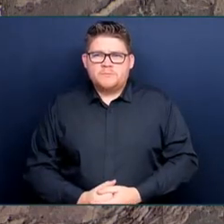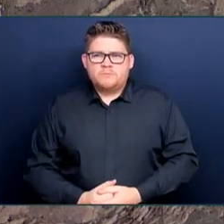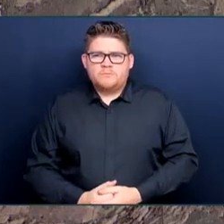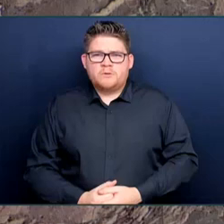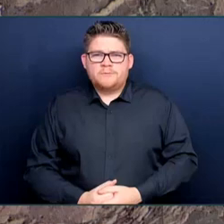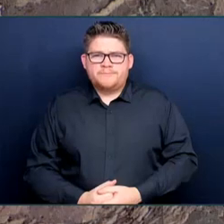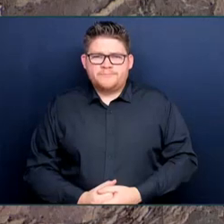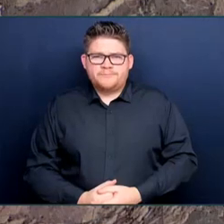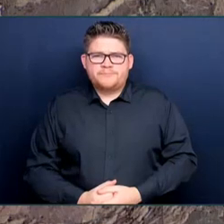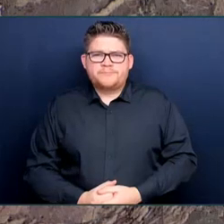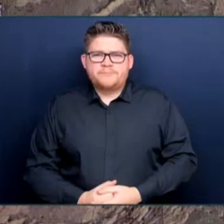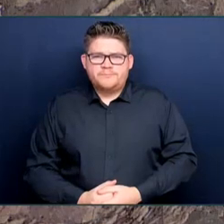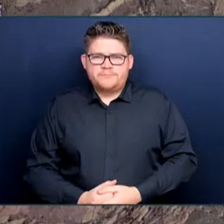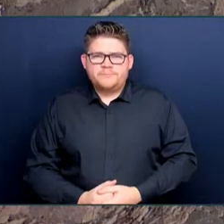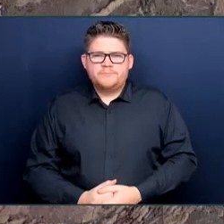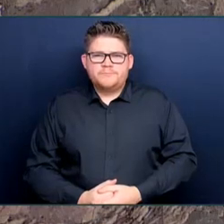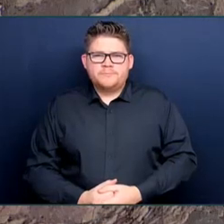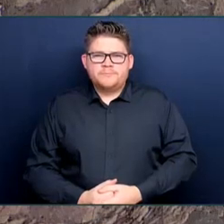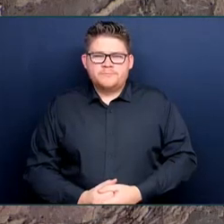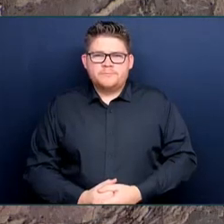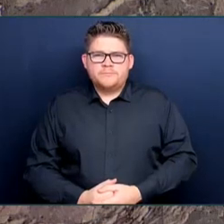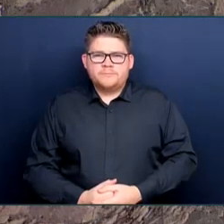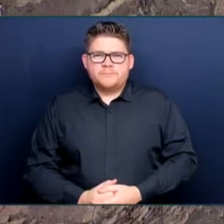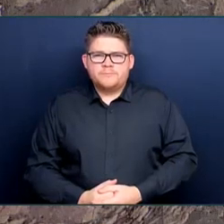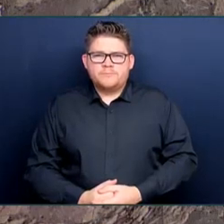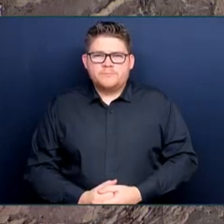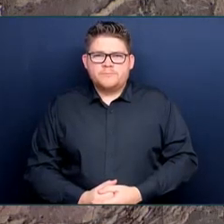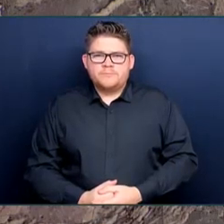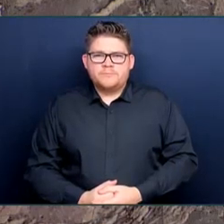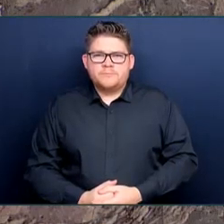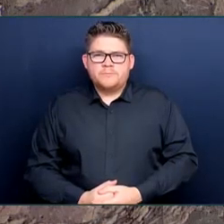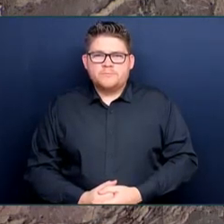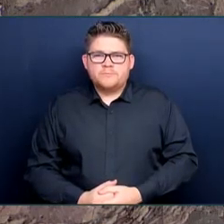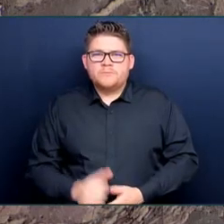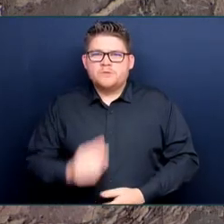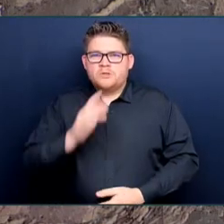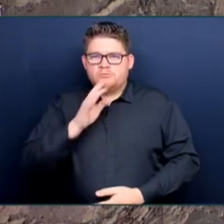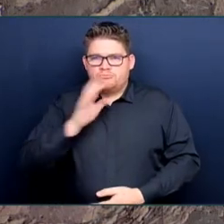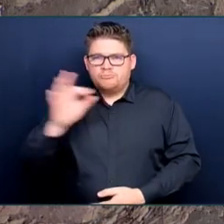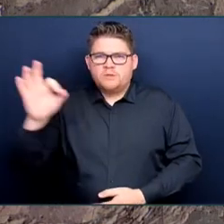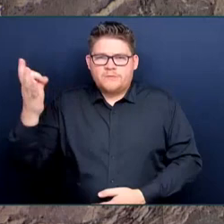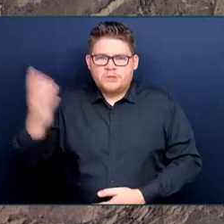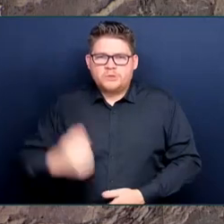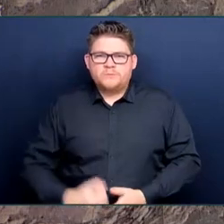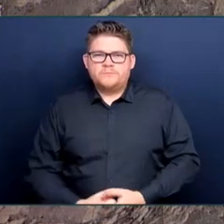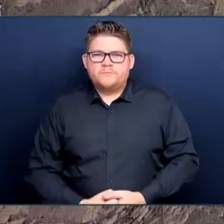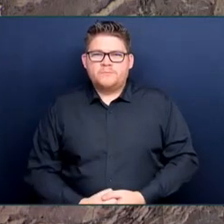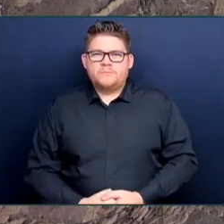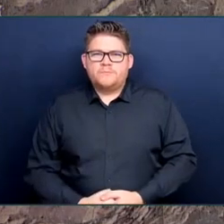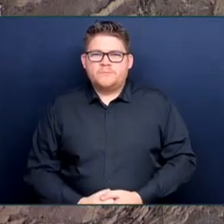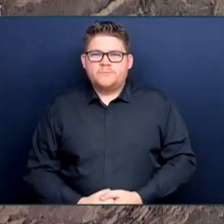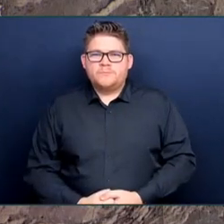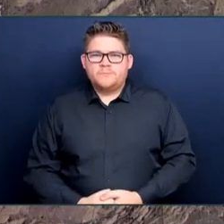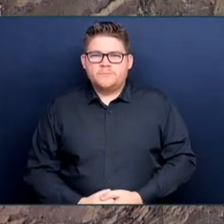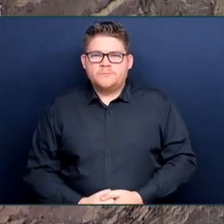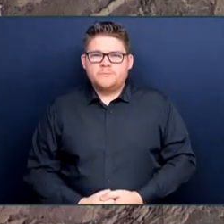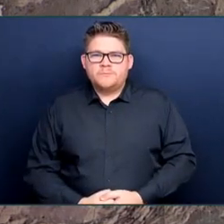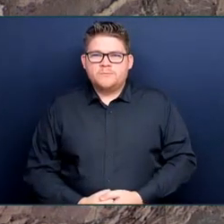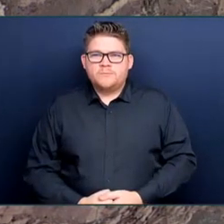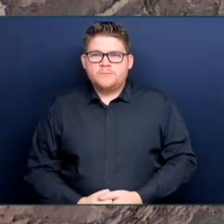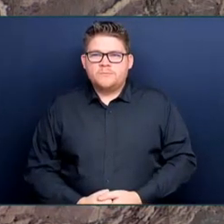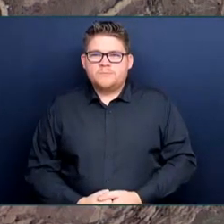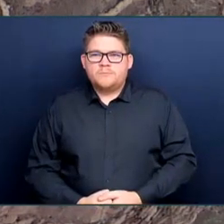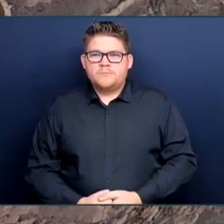also born and grown in the British and who live, work and are famous in French